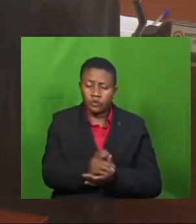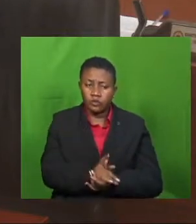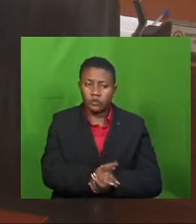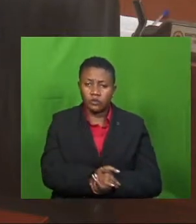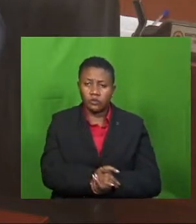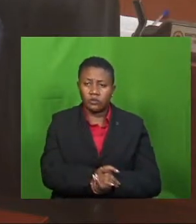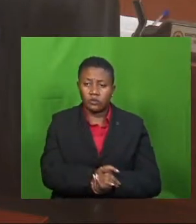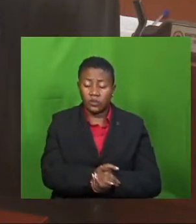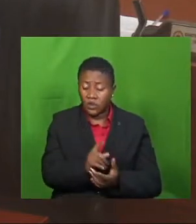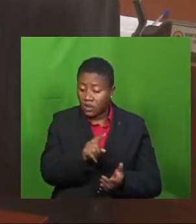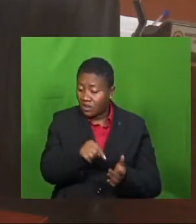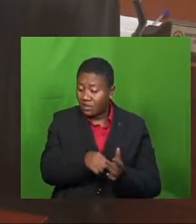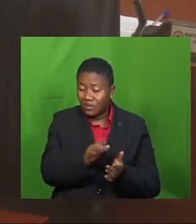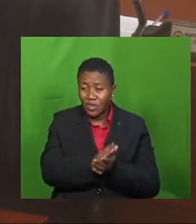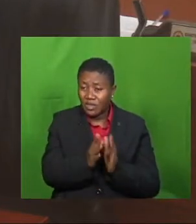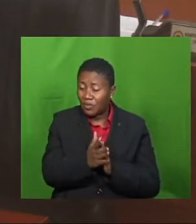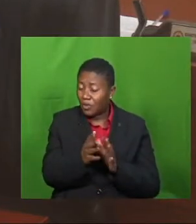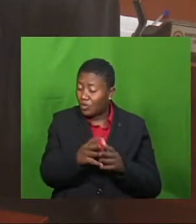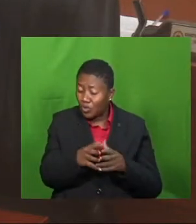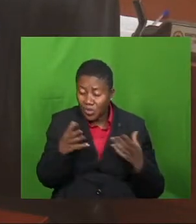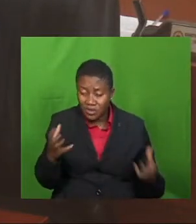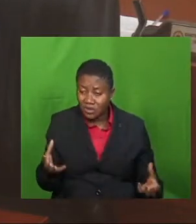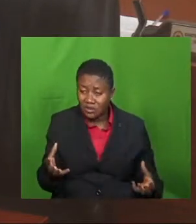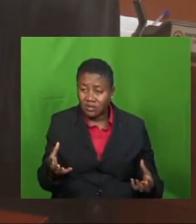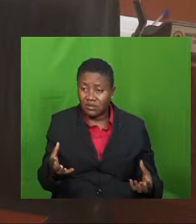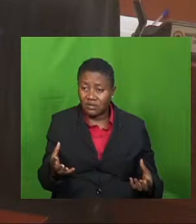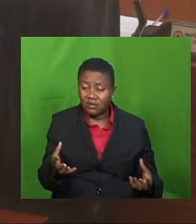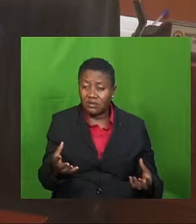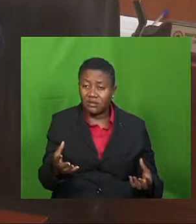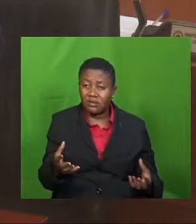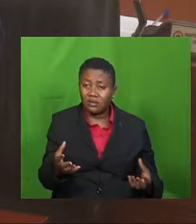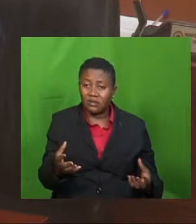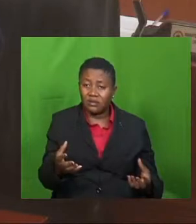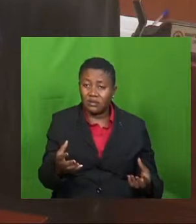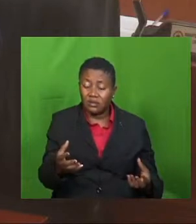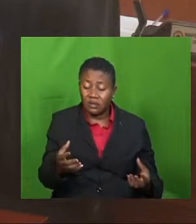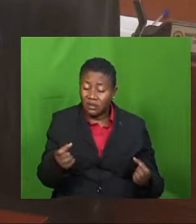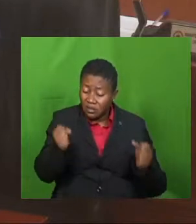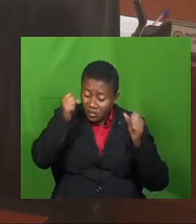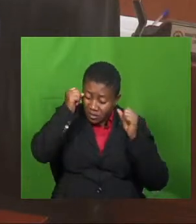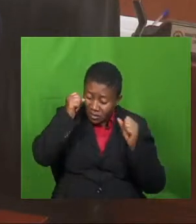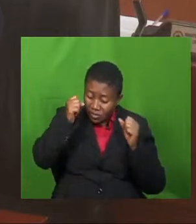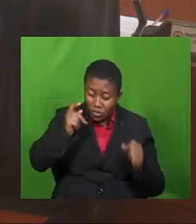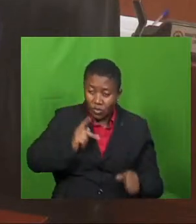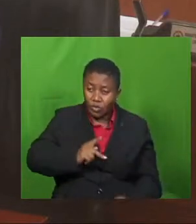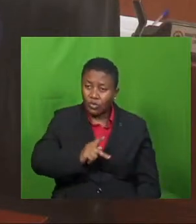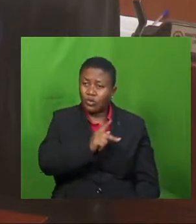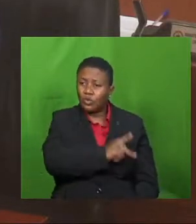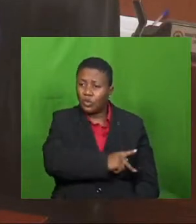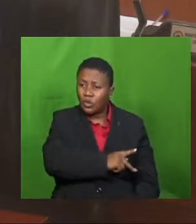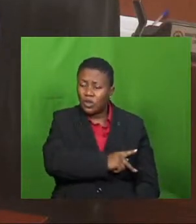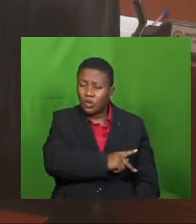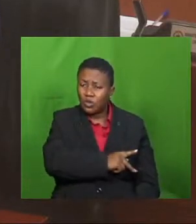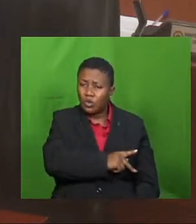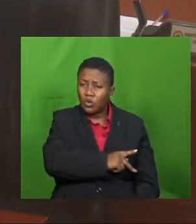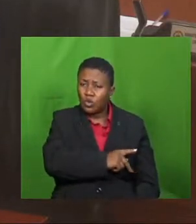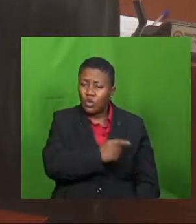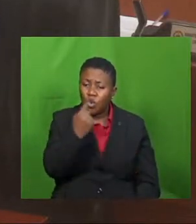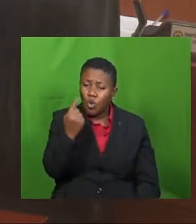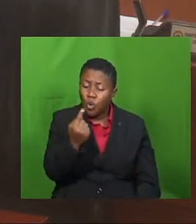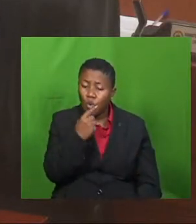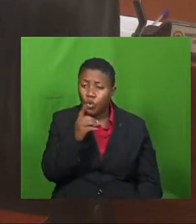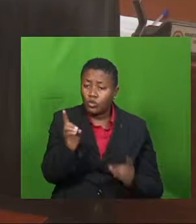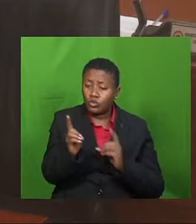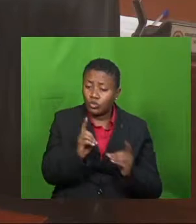it's becoming one too many. And no parliament, no serious parliament avails itself of value for